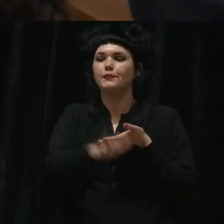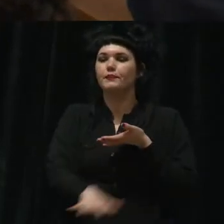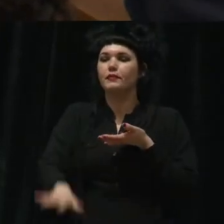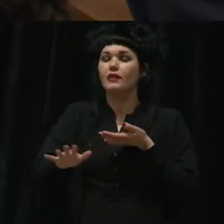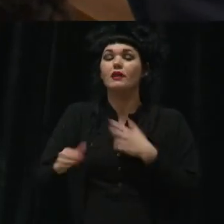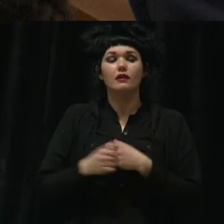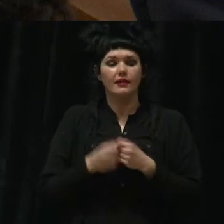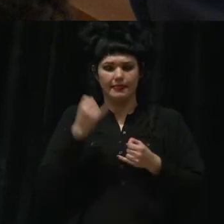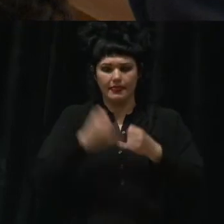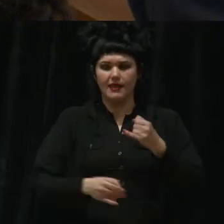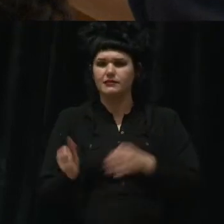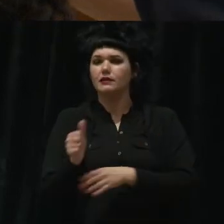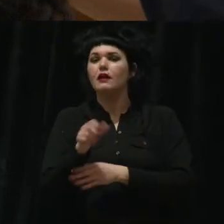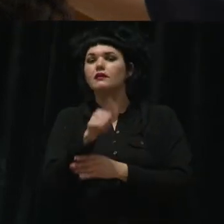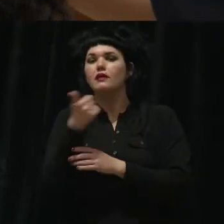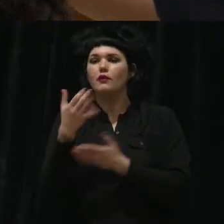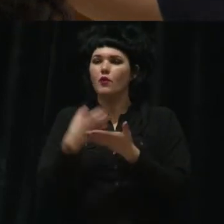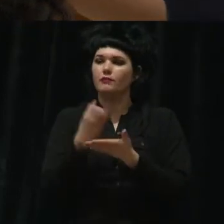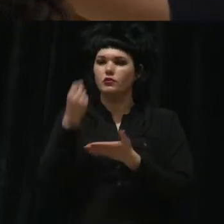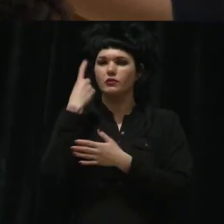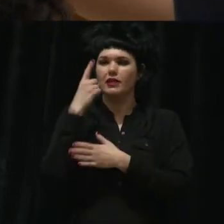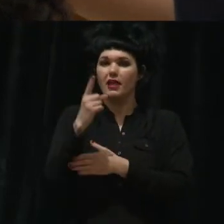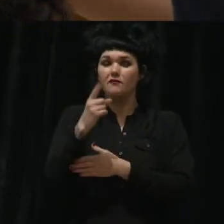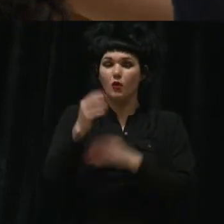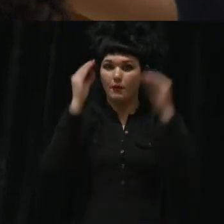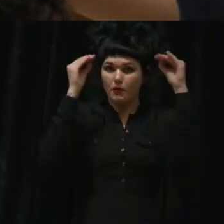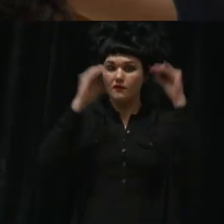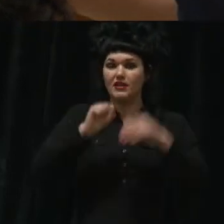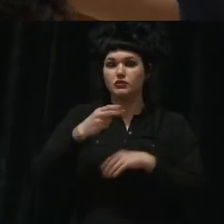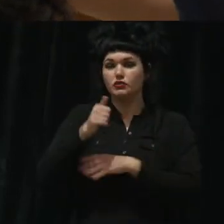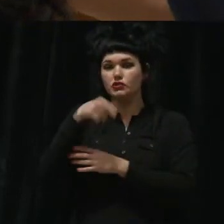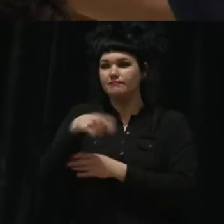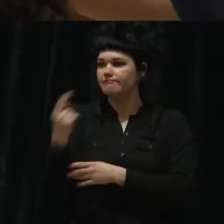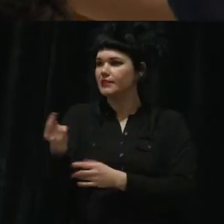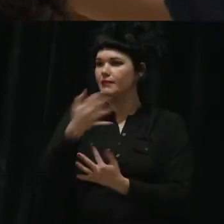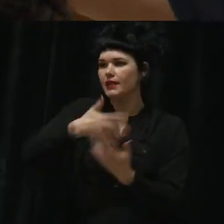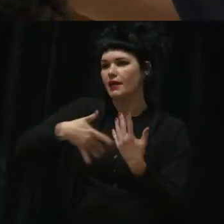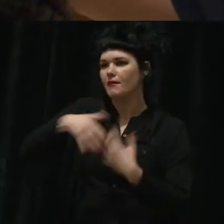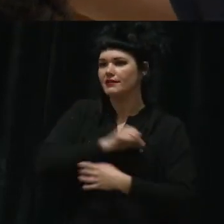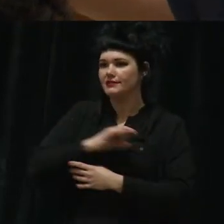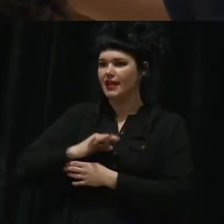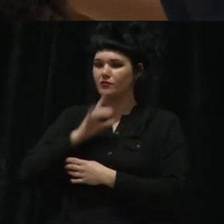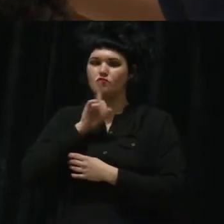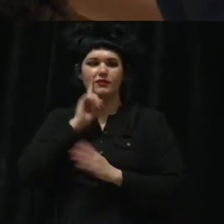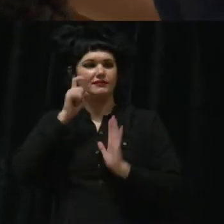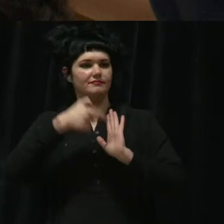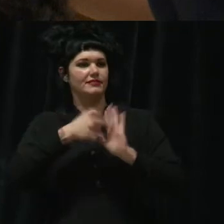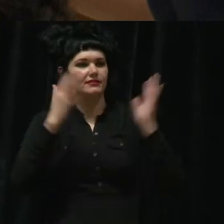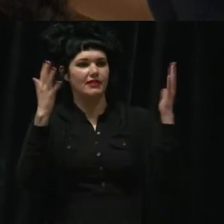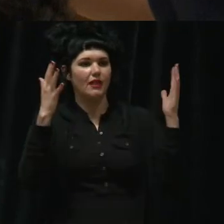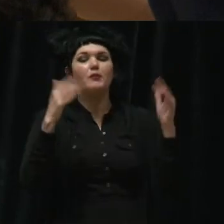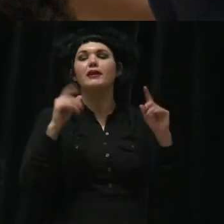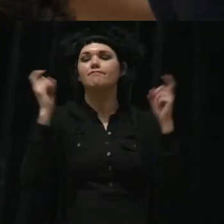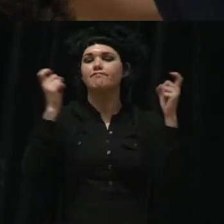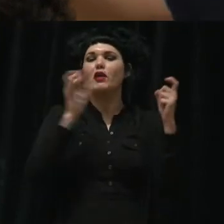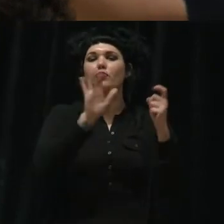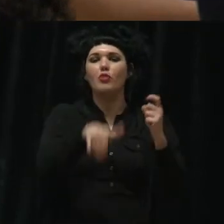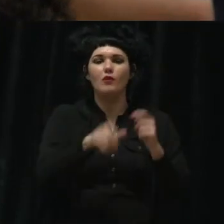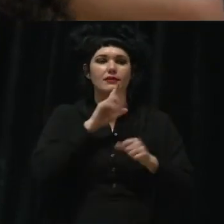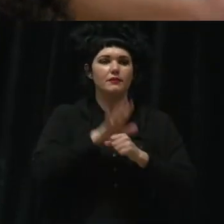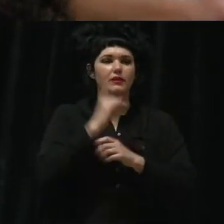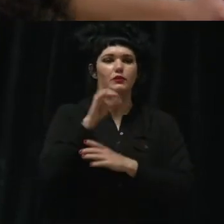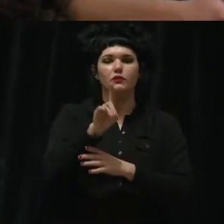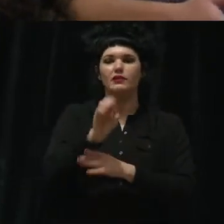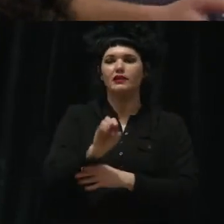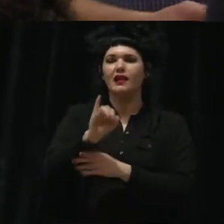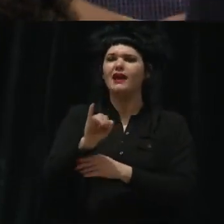for professorships and maybe something among staff to celebrate those who are committed to DEI. And just